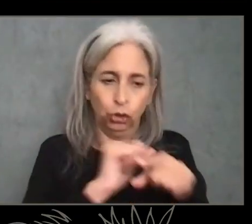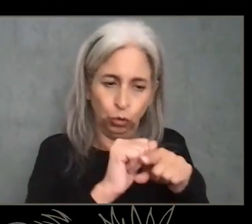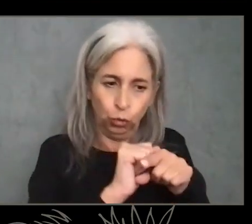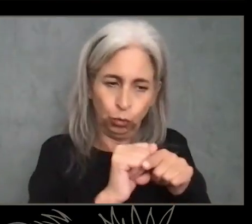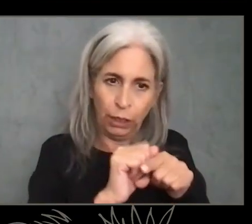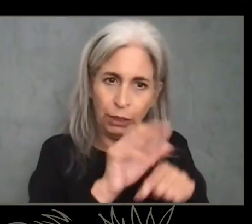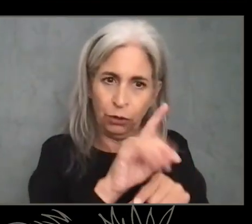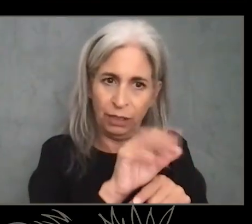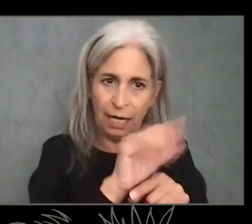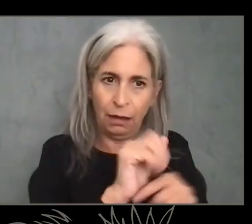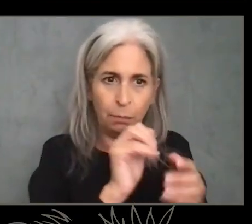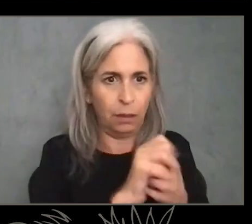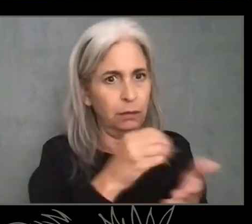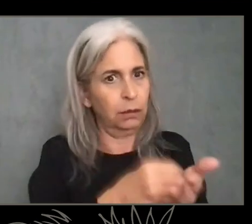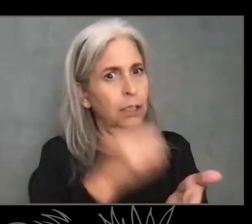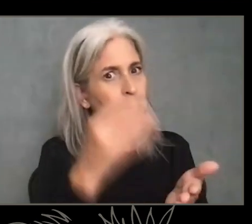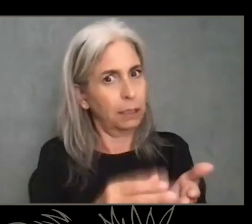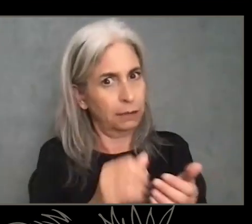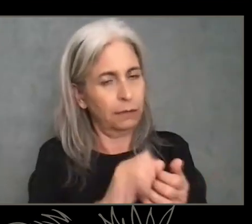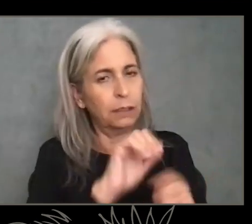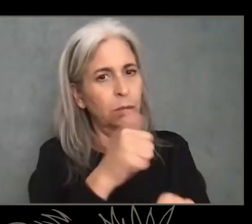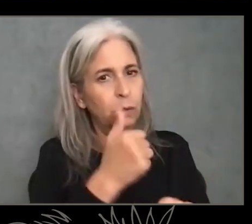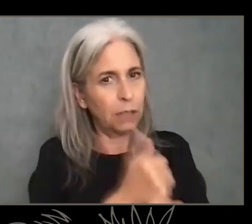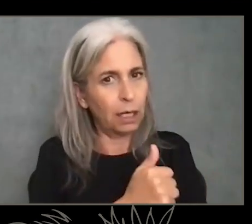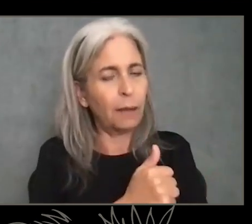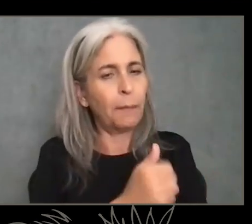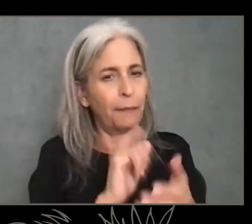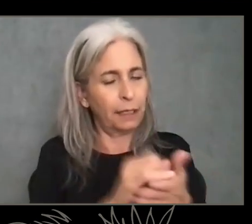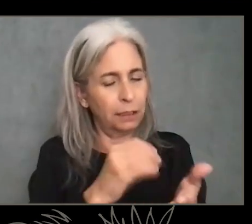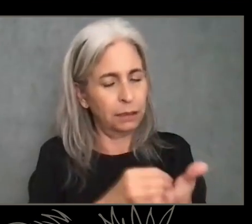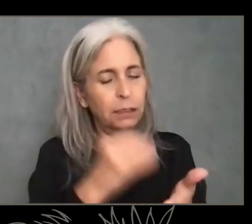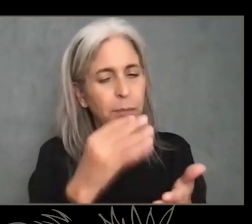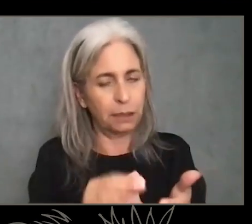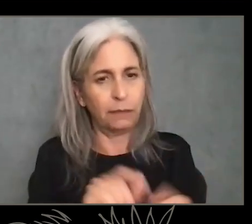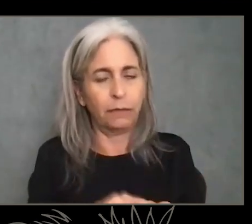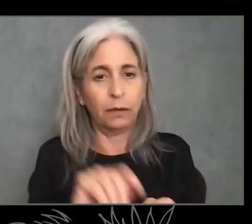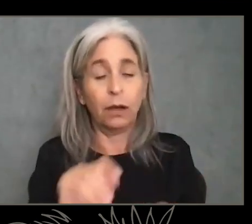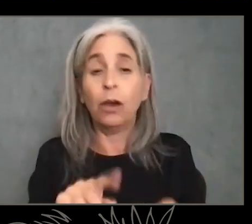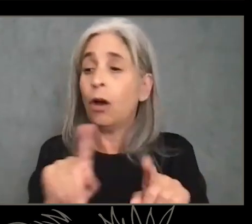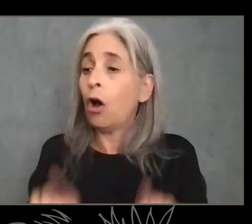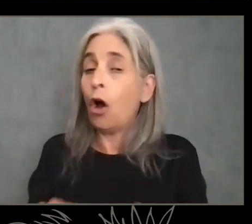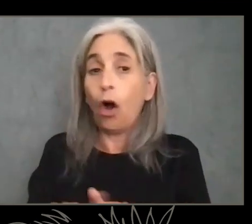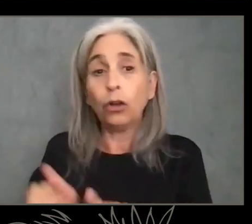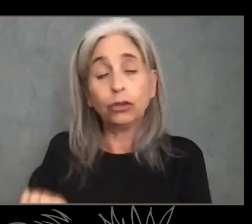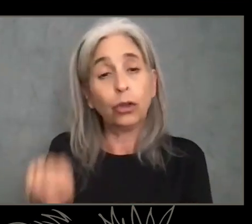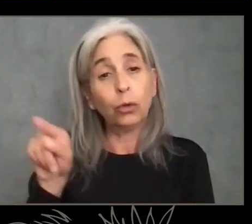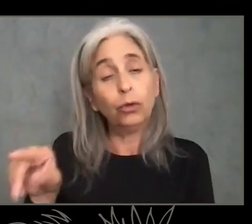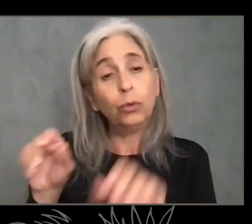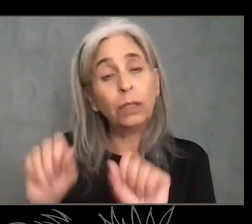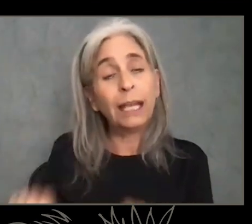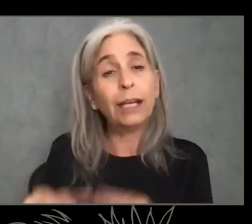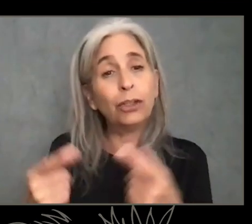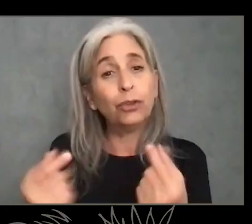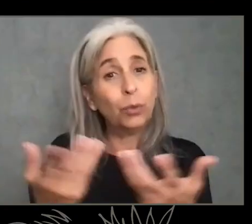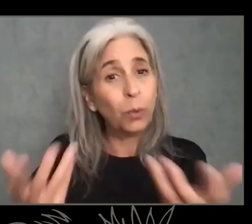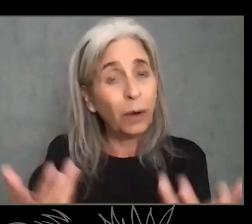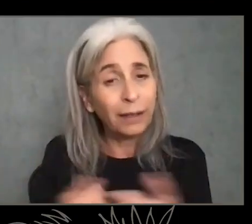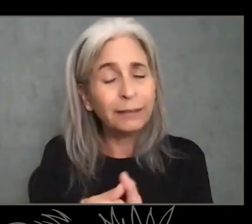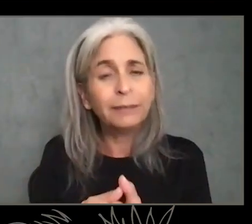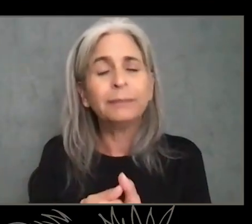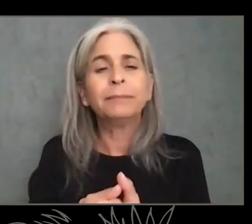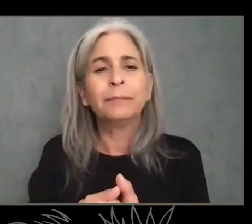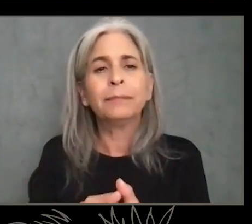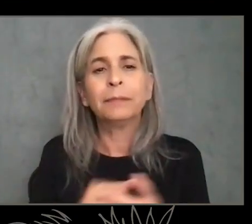that's expensive and also requires some set of skills. But there's another way that you can do this, and this is